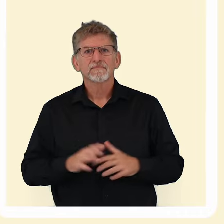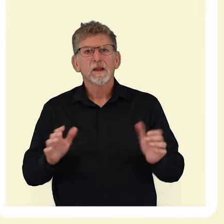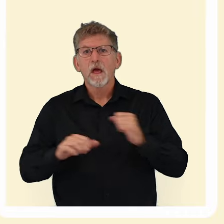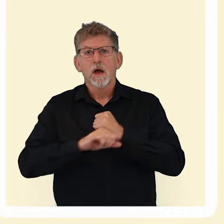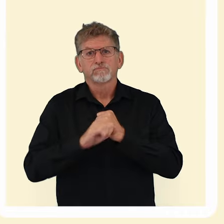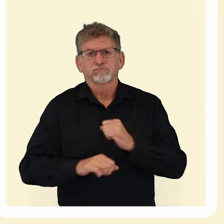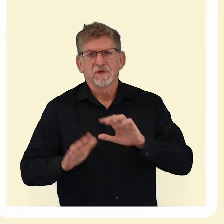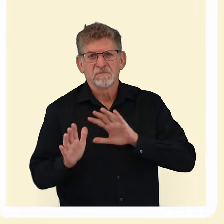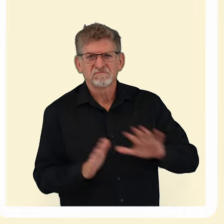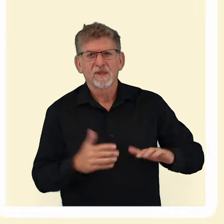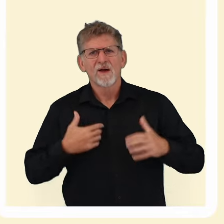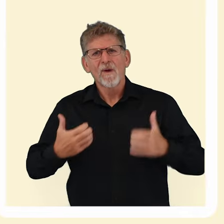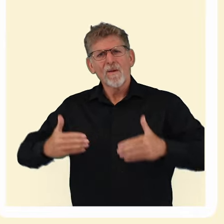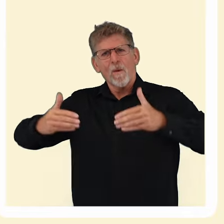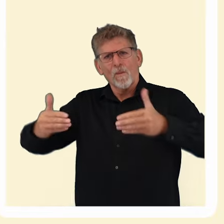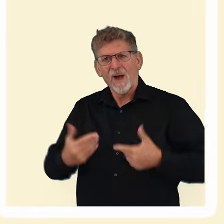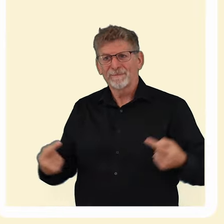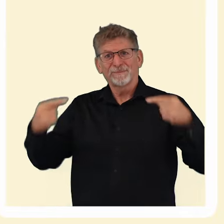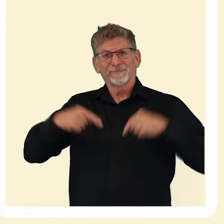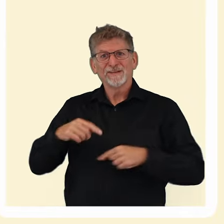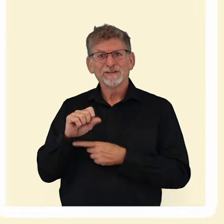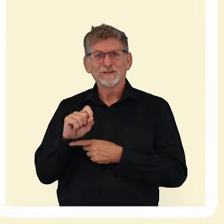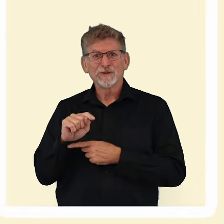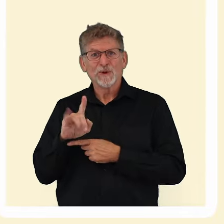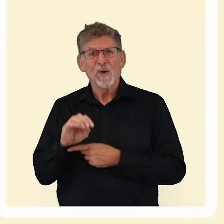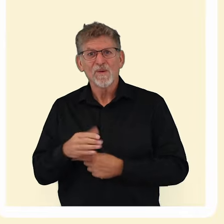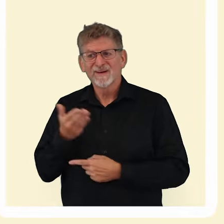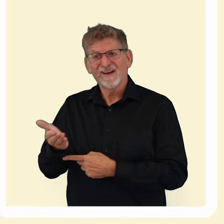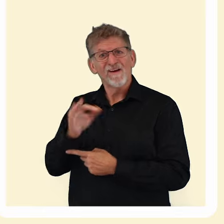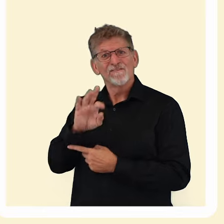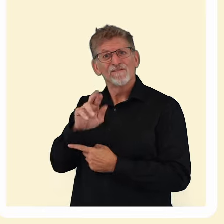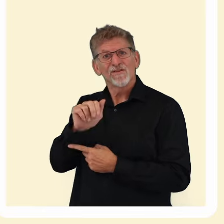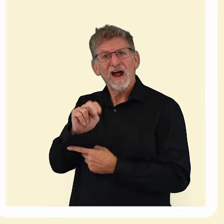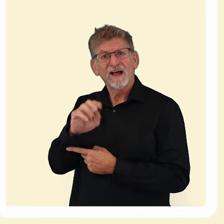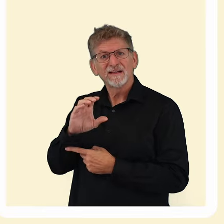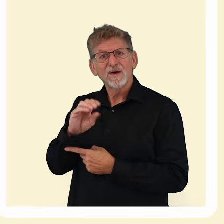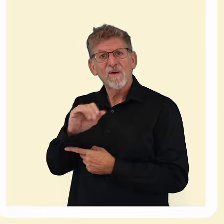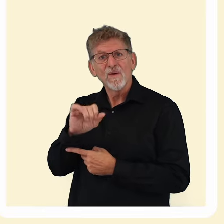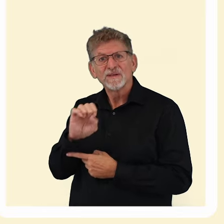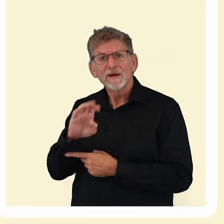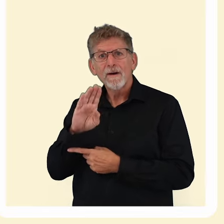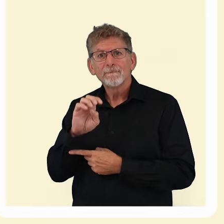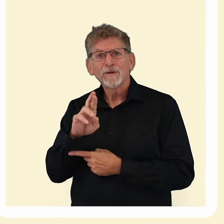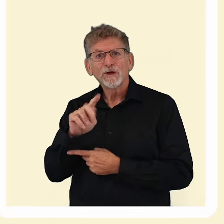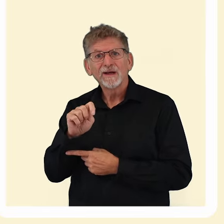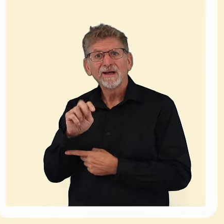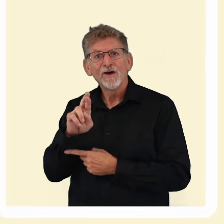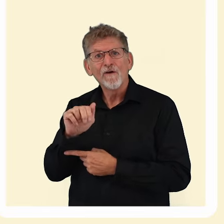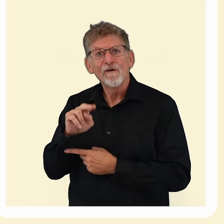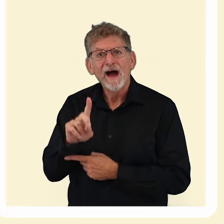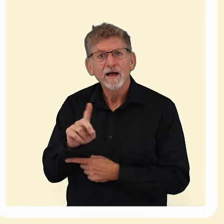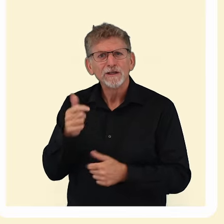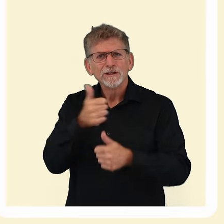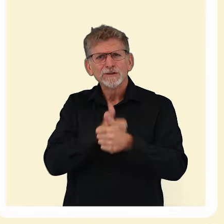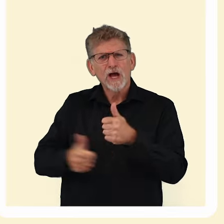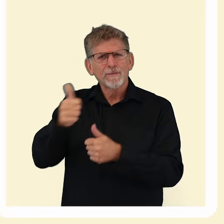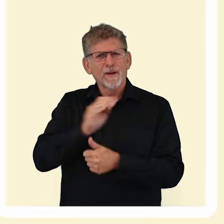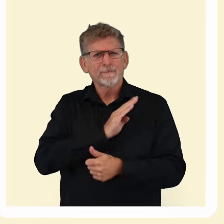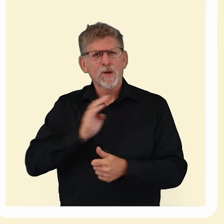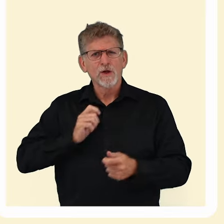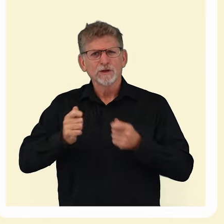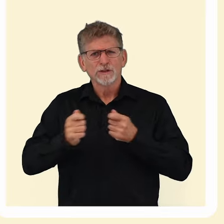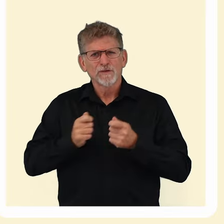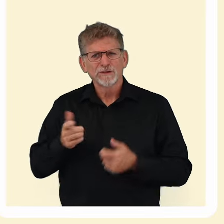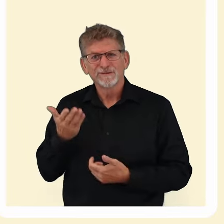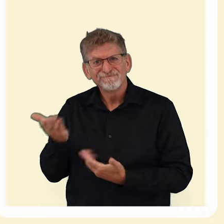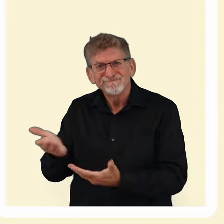Without further ado, I want to welcome to the studio Françoise Bertrand, our chairperson of the Board of Directors. Françoise? Bonjour. Very pleased